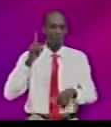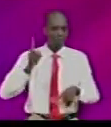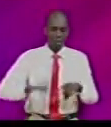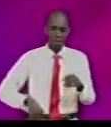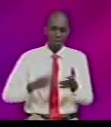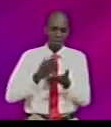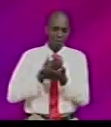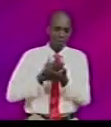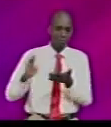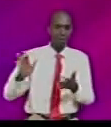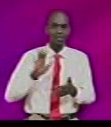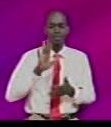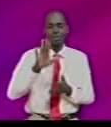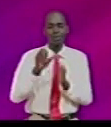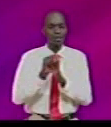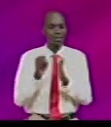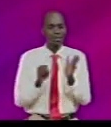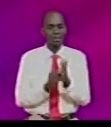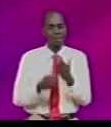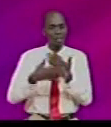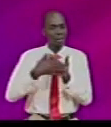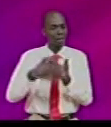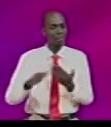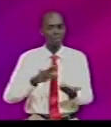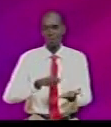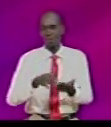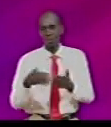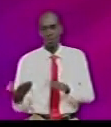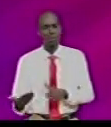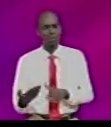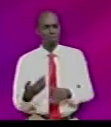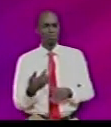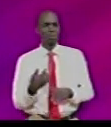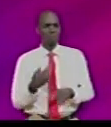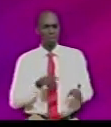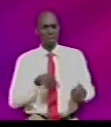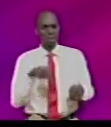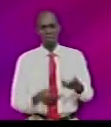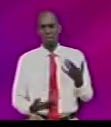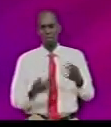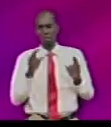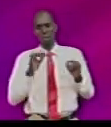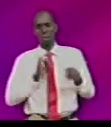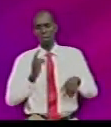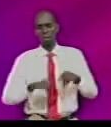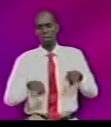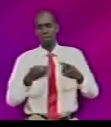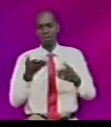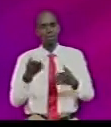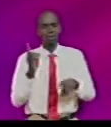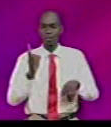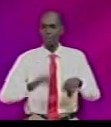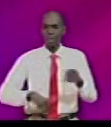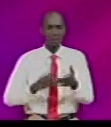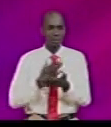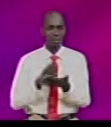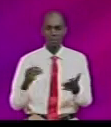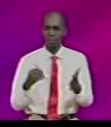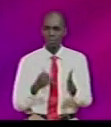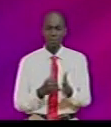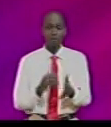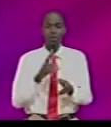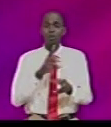state after death. Therefore, it is time to take the right step in the right direction. No restitution after